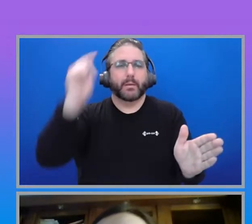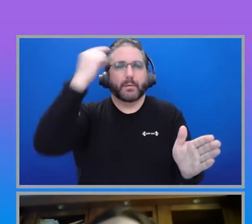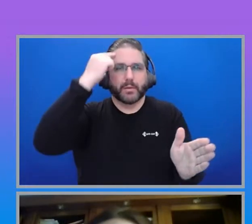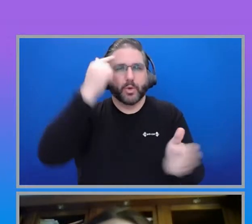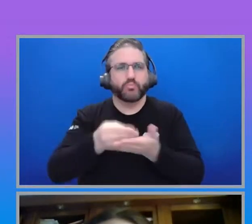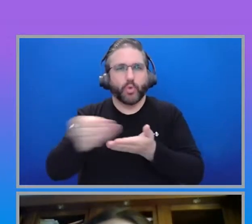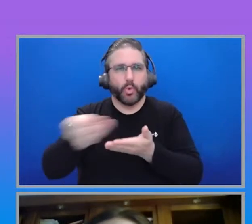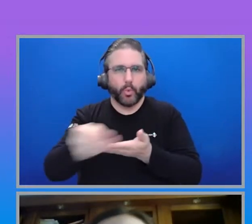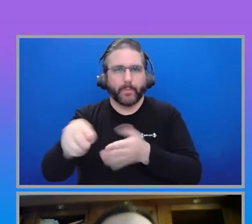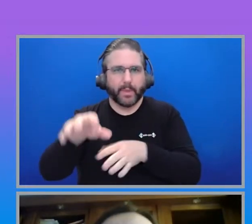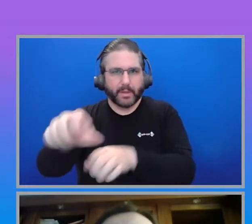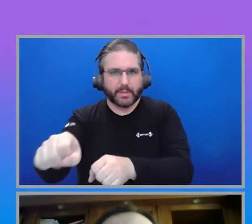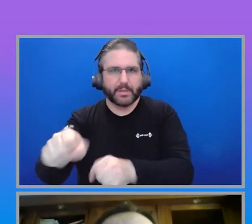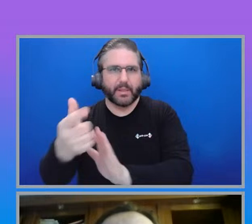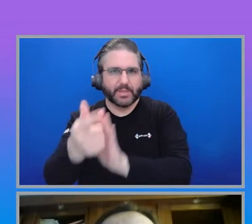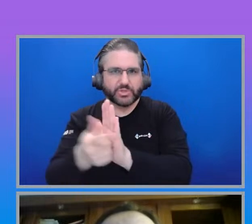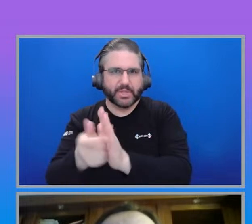and